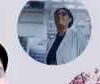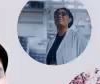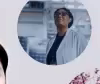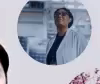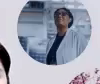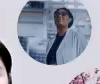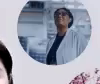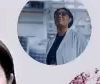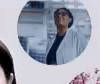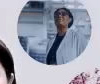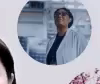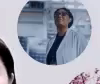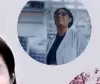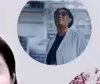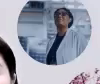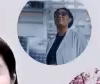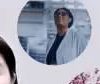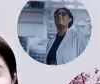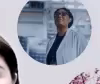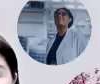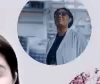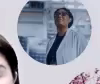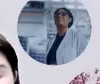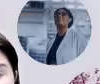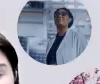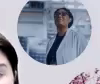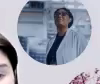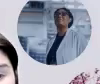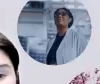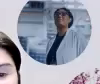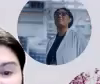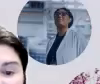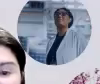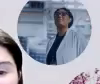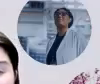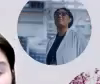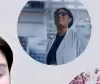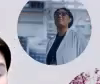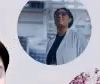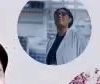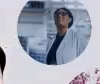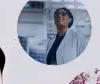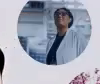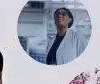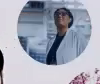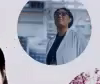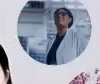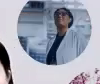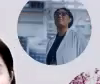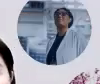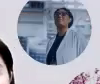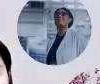I want to highlight MN Associates, who provides research and evaluation technical assistance support to current and prospective